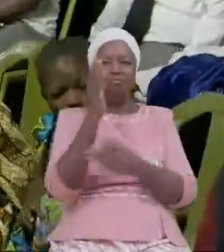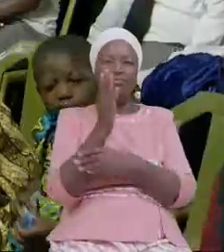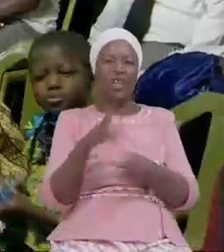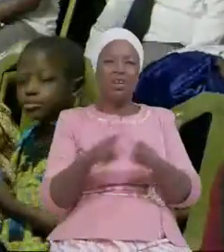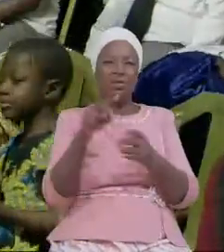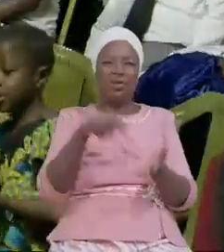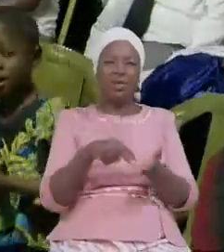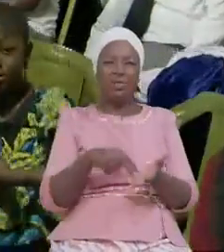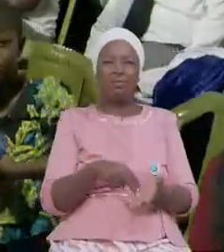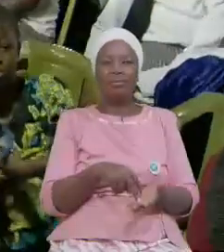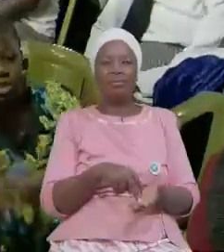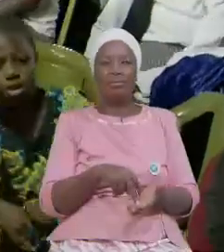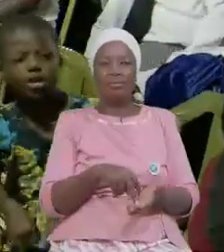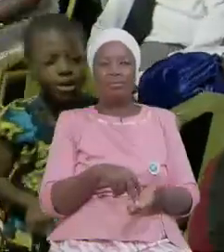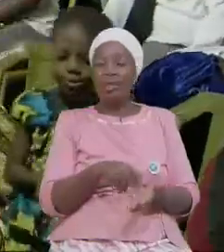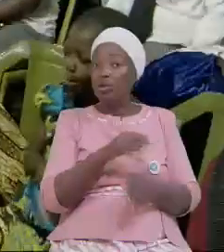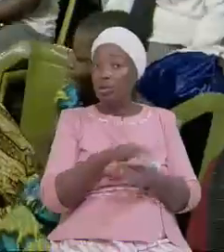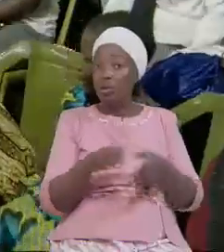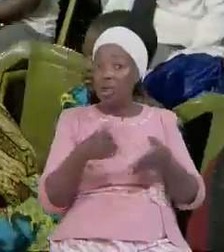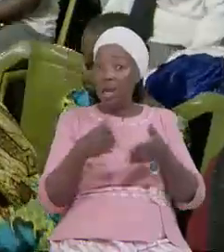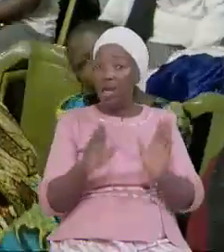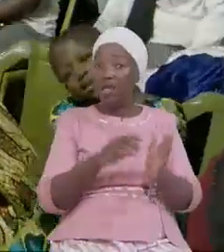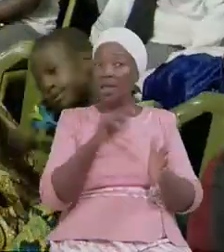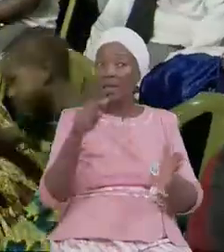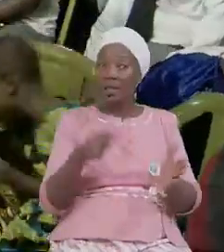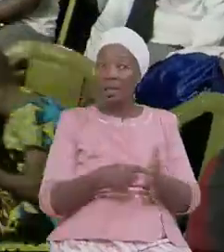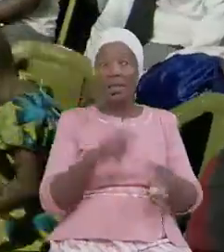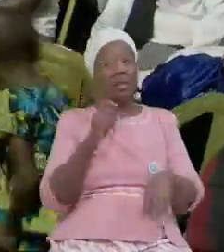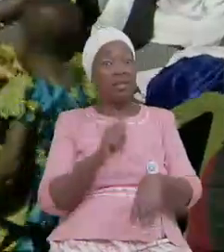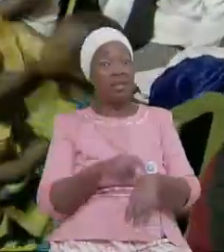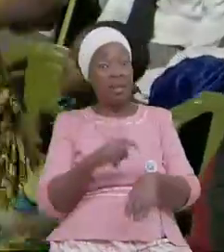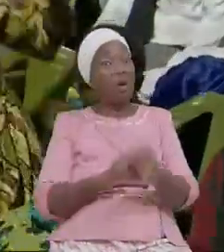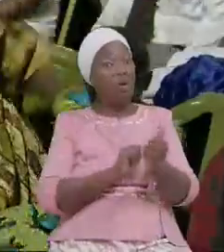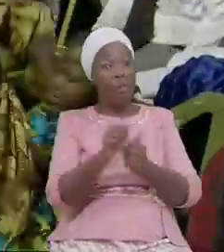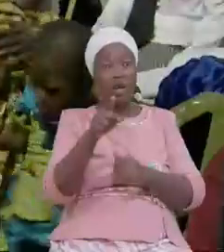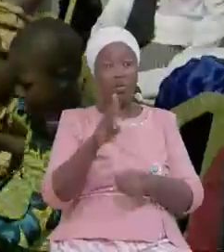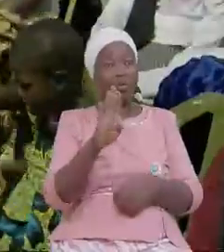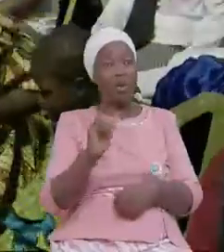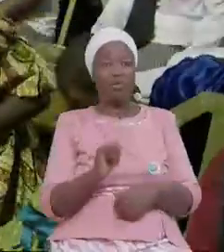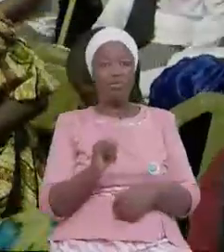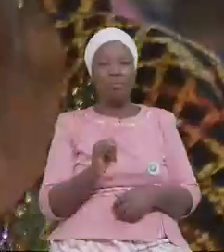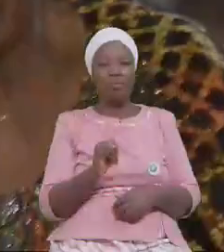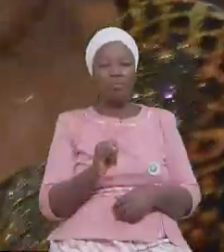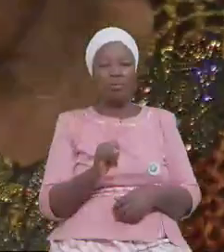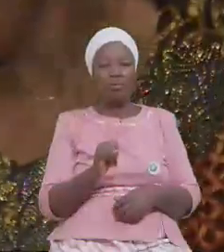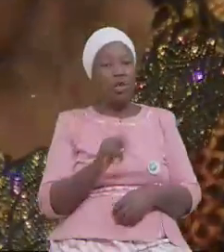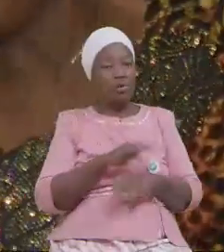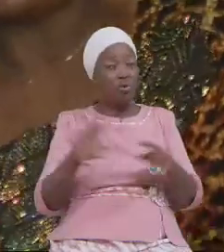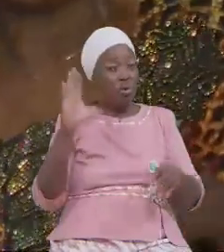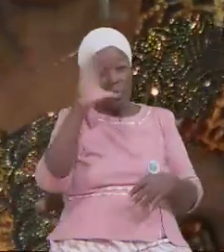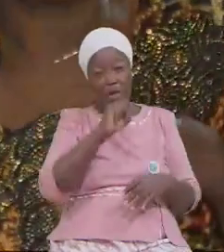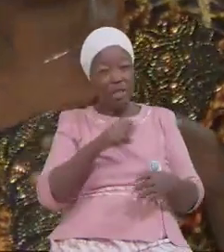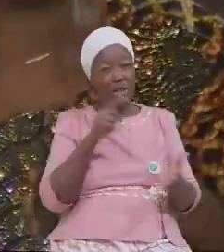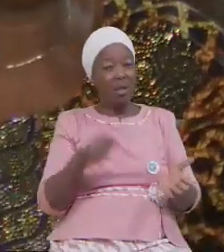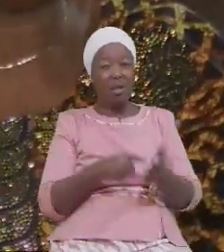up. Don't let this moment pass you by. The peace of salvation will